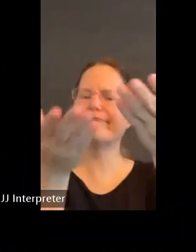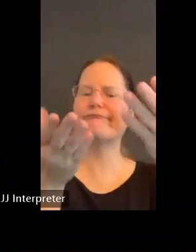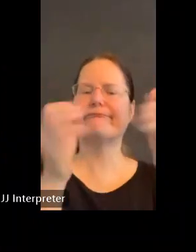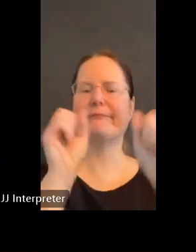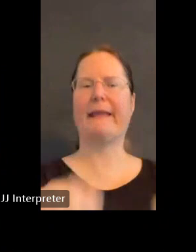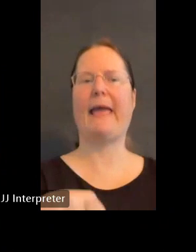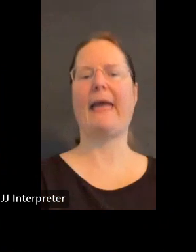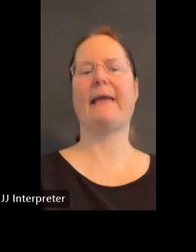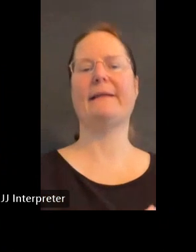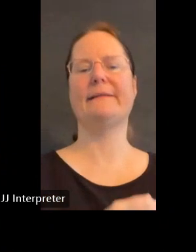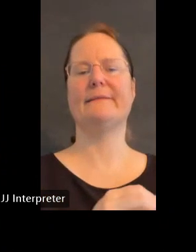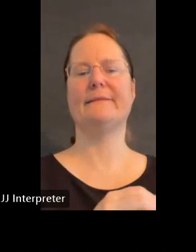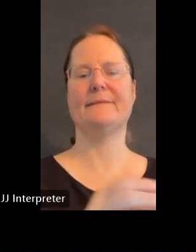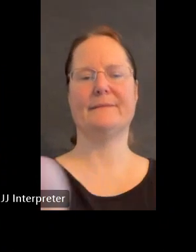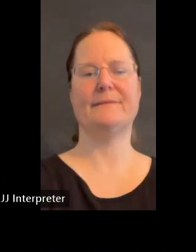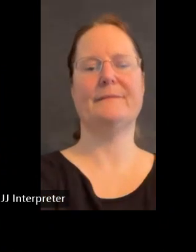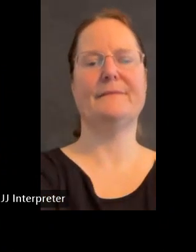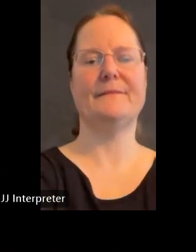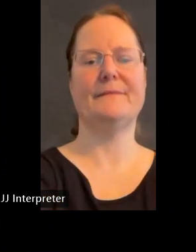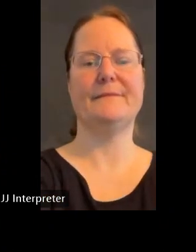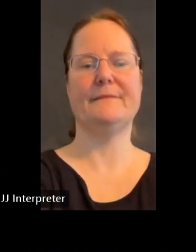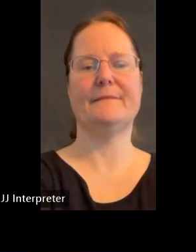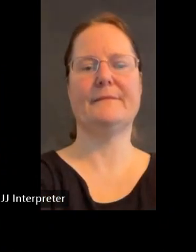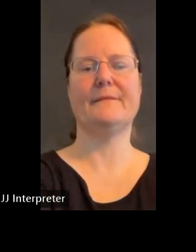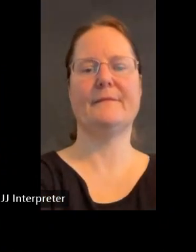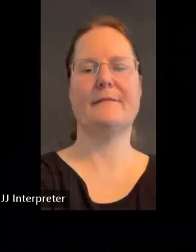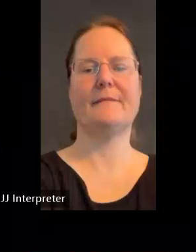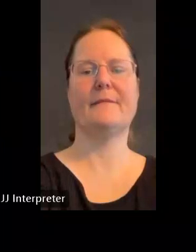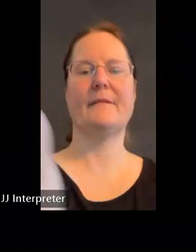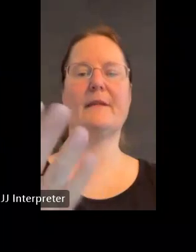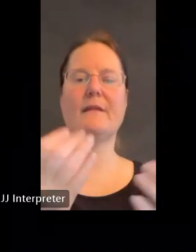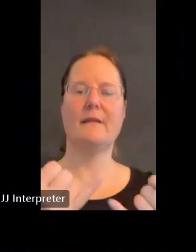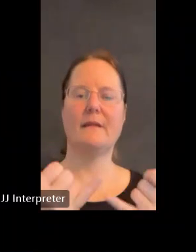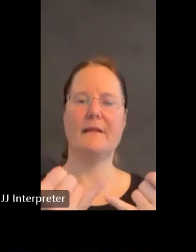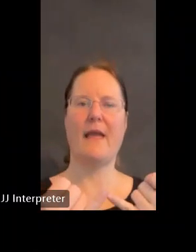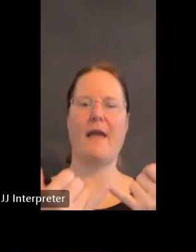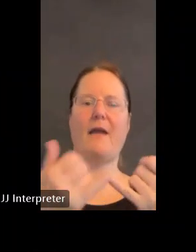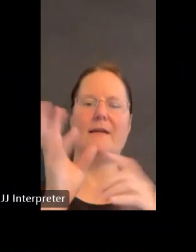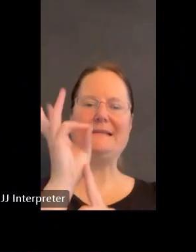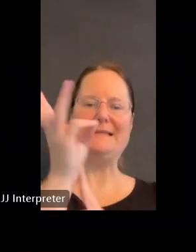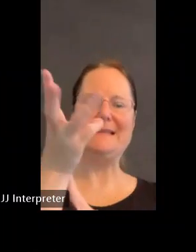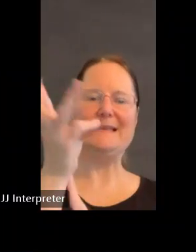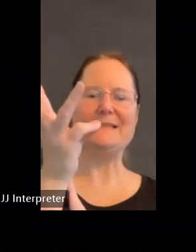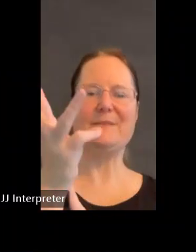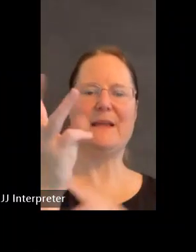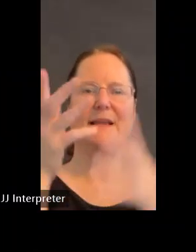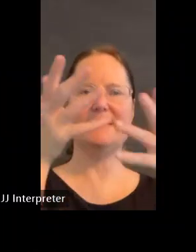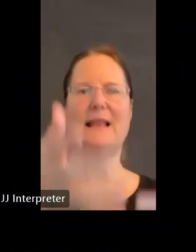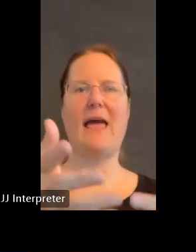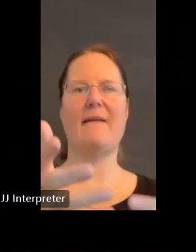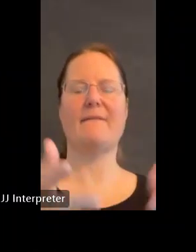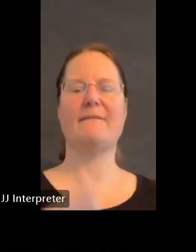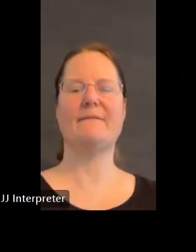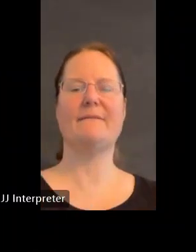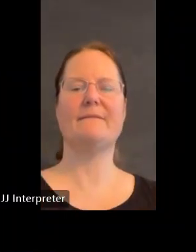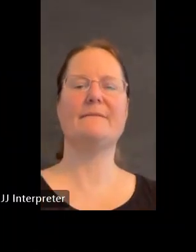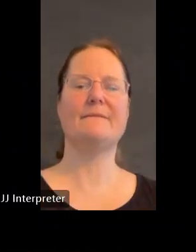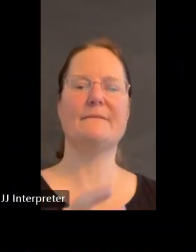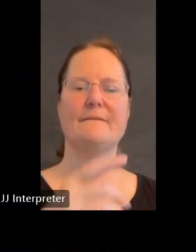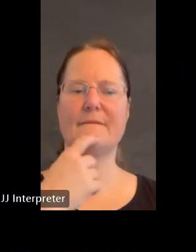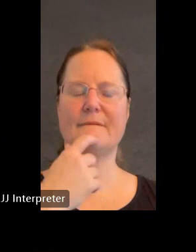for. All right, we've got about 6 minutes left, so I'm going to go back into the chat and see if I can catch